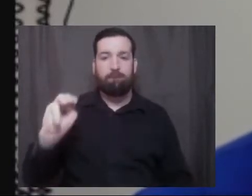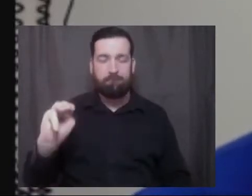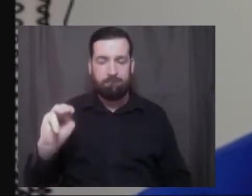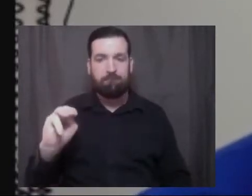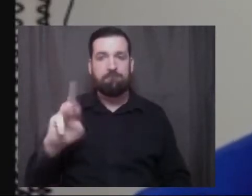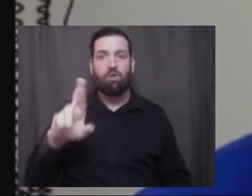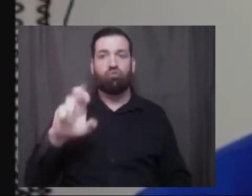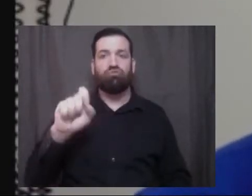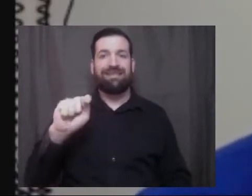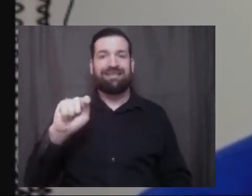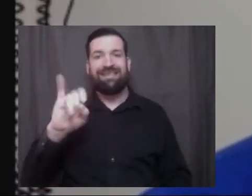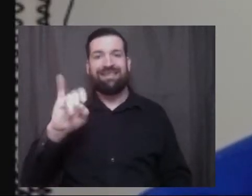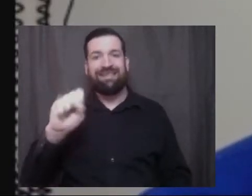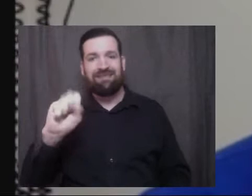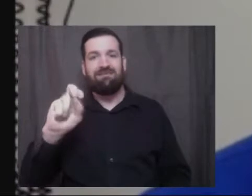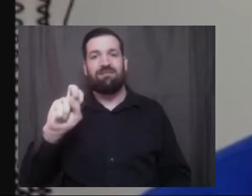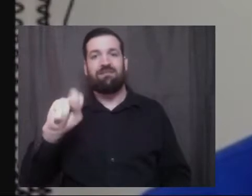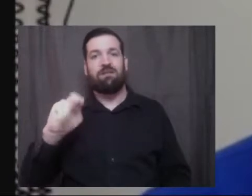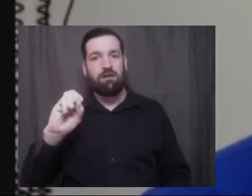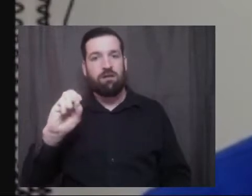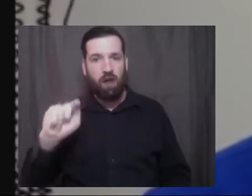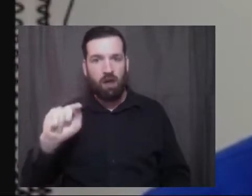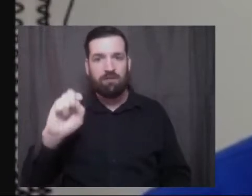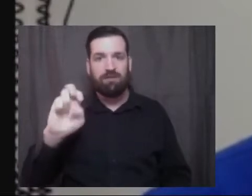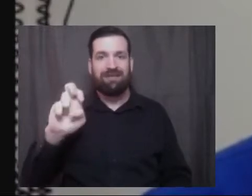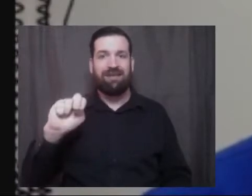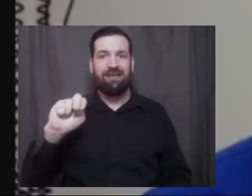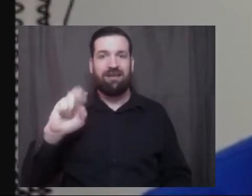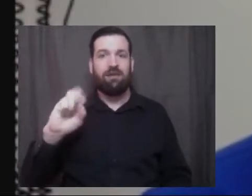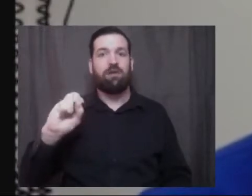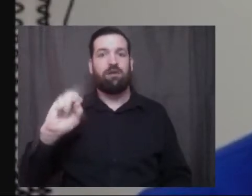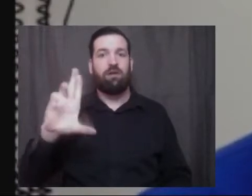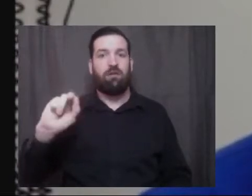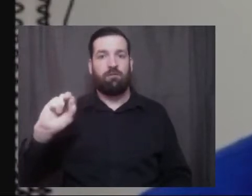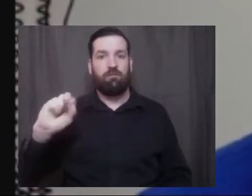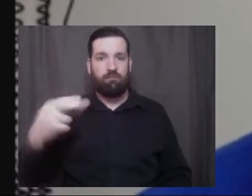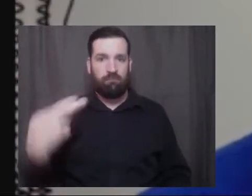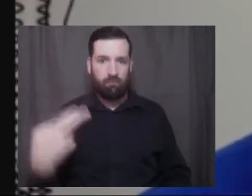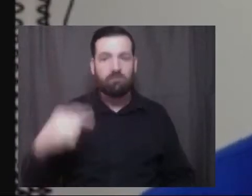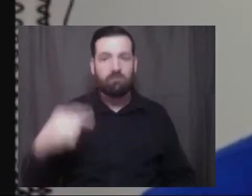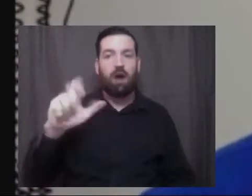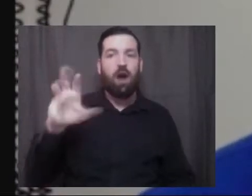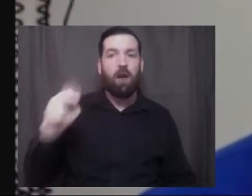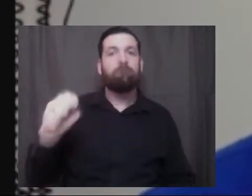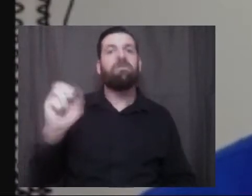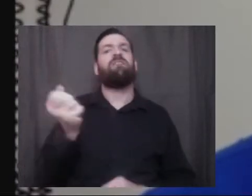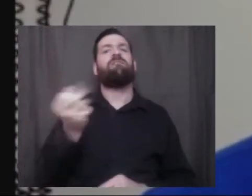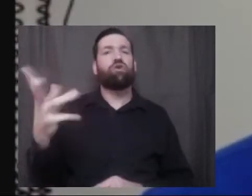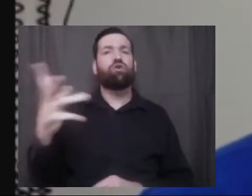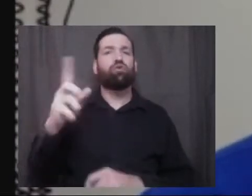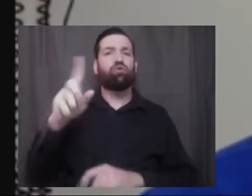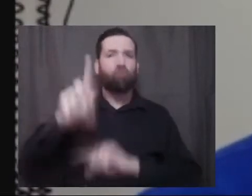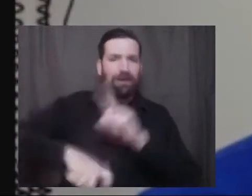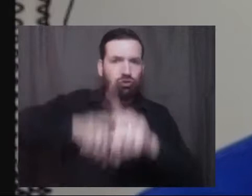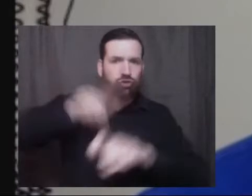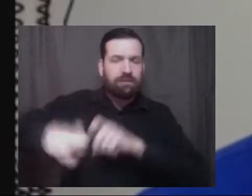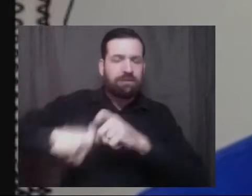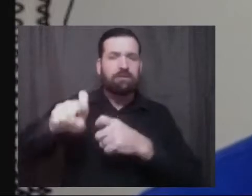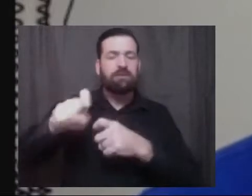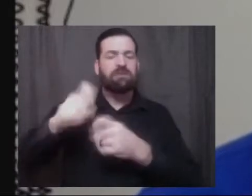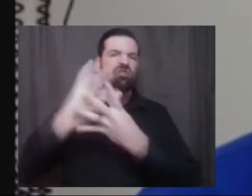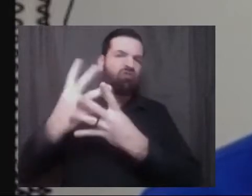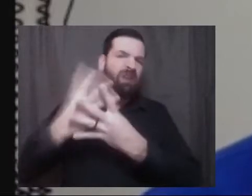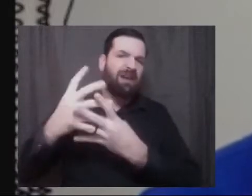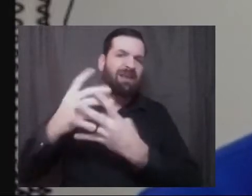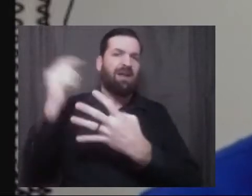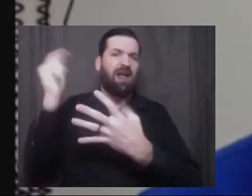bullet points on the website about the study, and then just a handful of questions that sort of screen them through that eligibility criteria. If